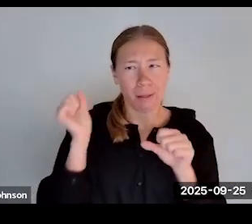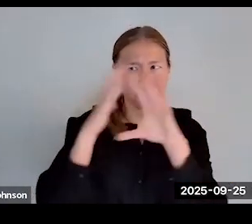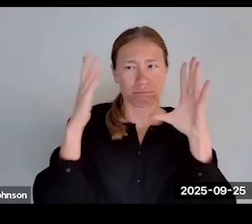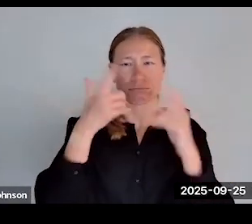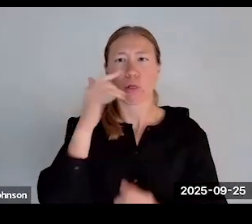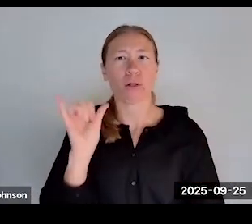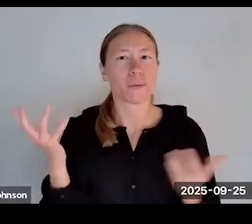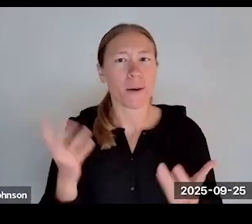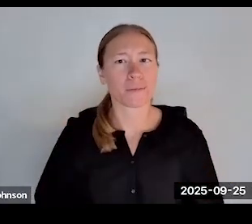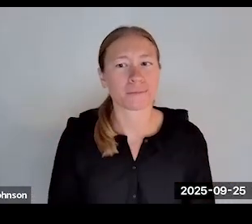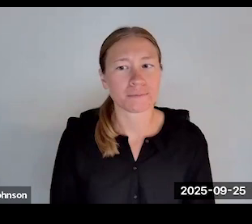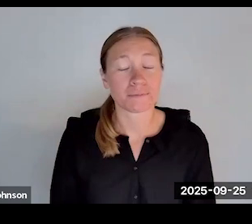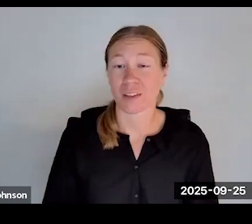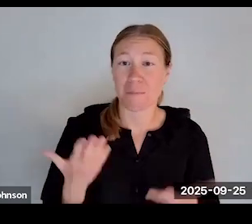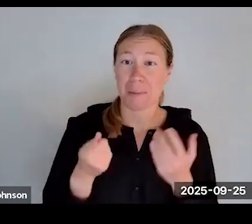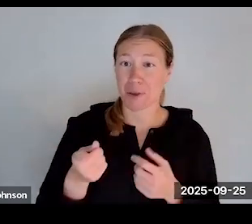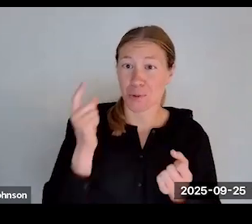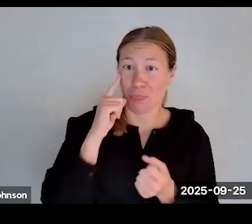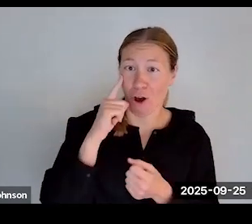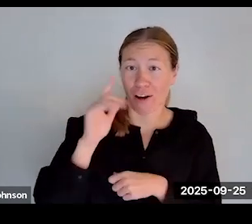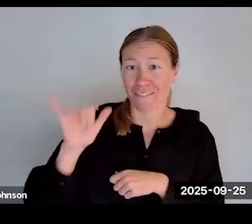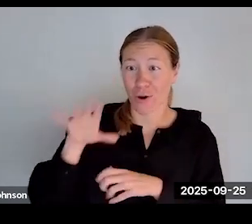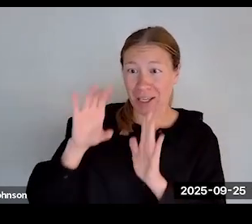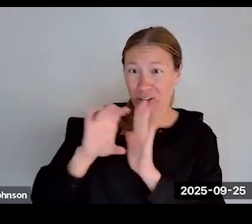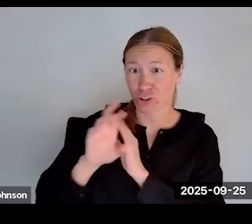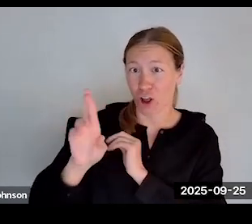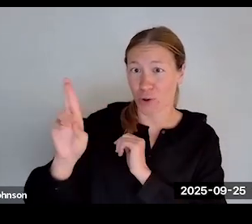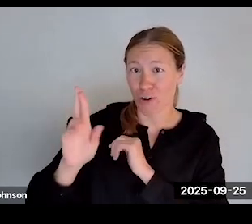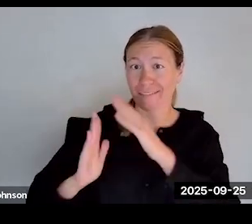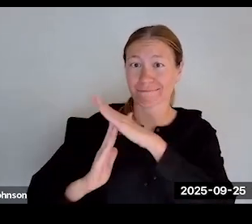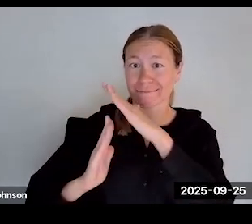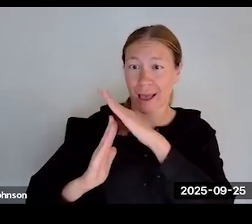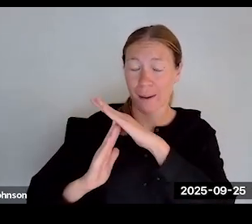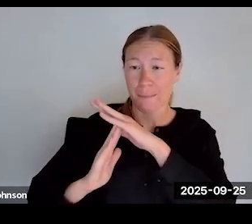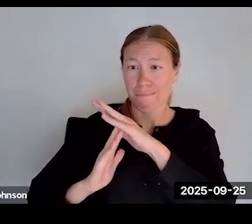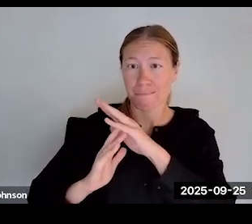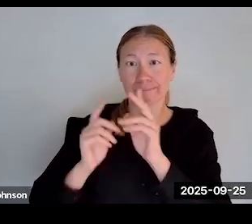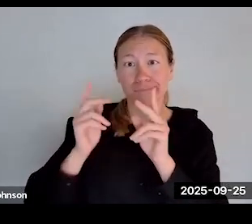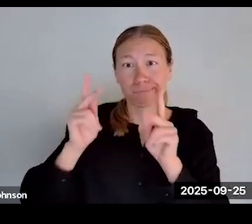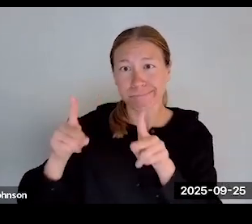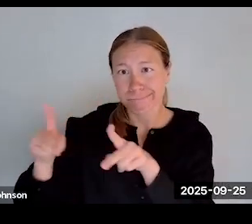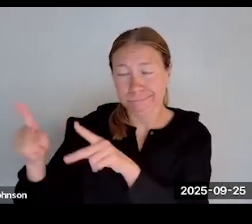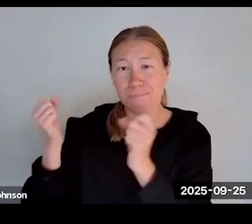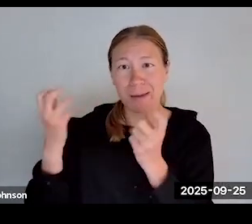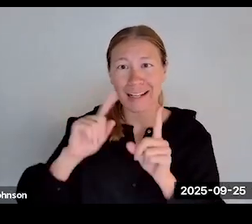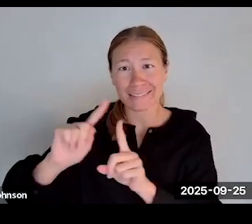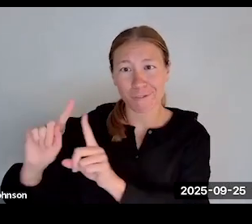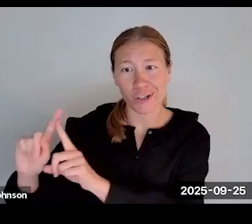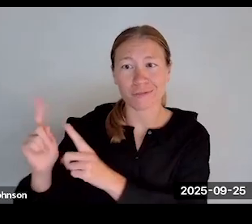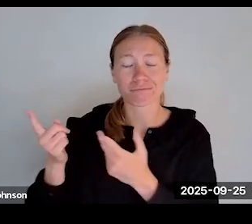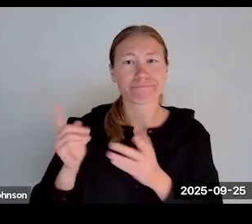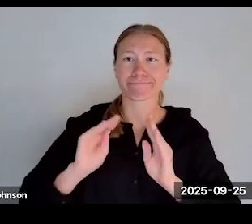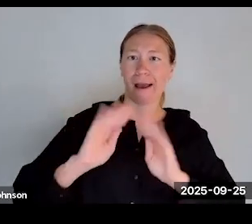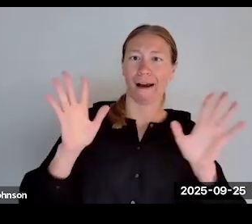Perhaps many of you thought of those images in the top half of this photo right here, this picture. Someone with an